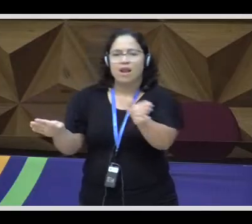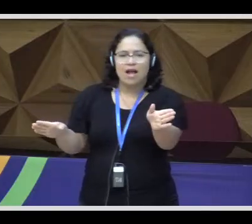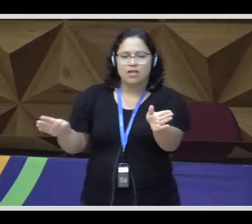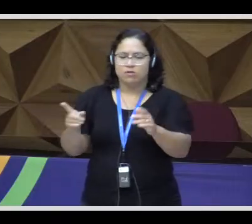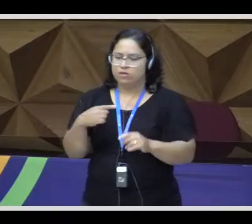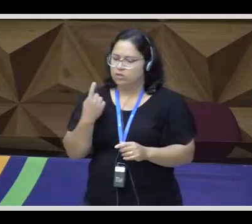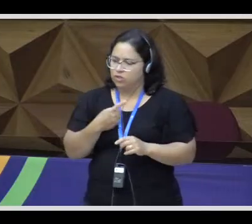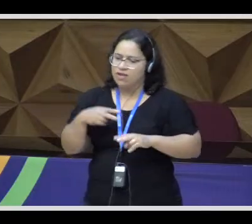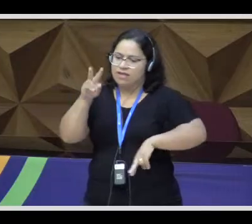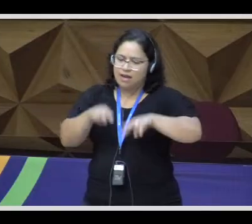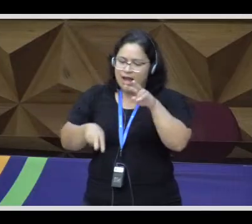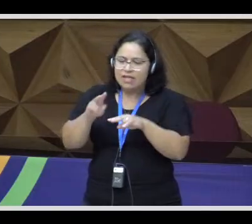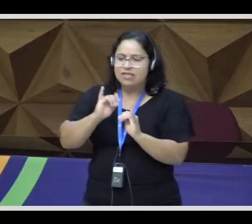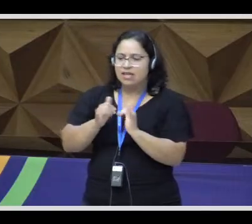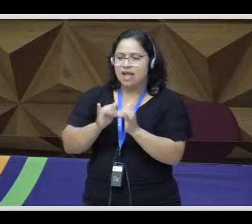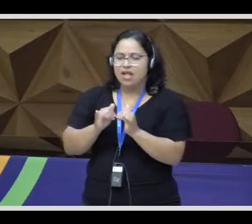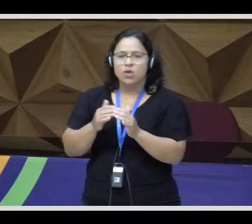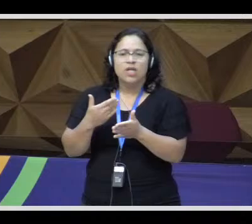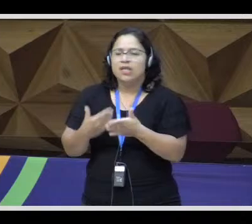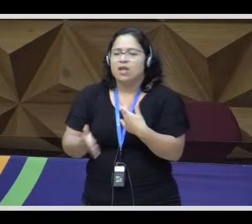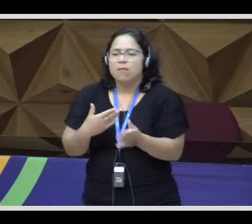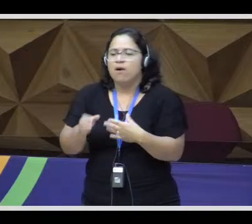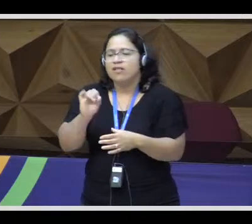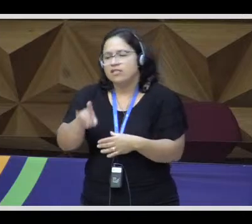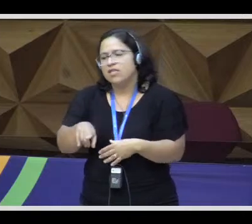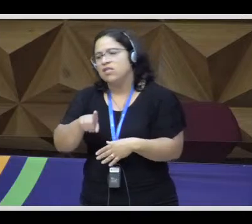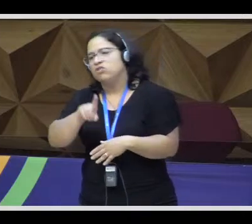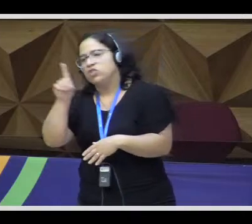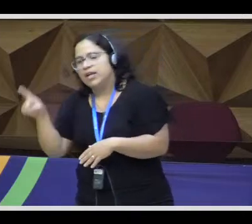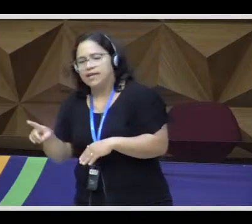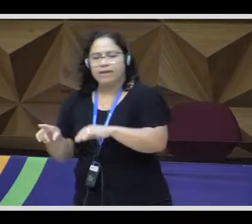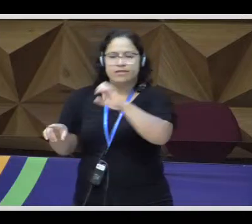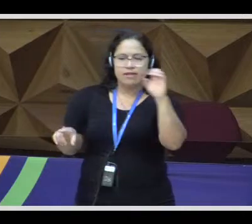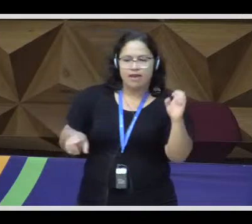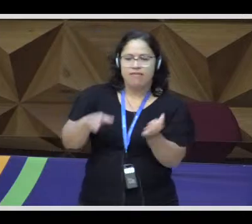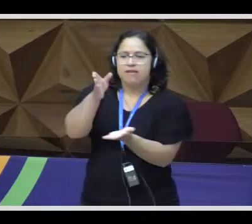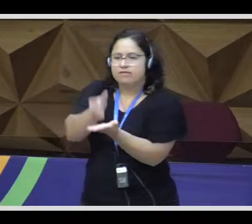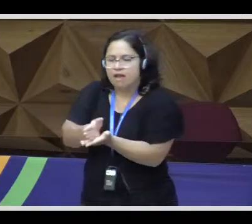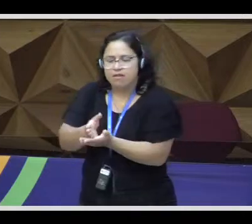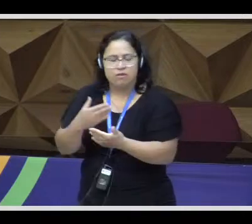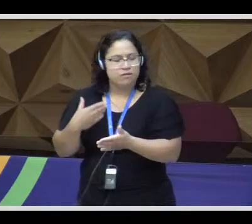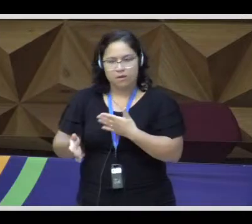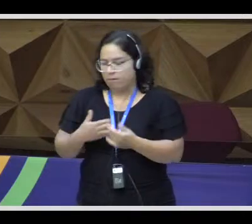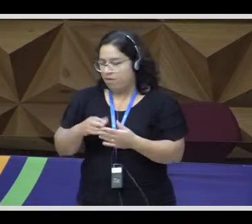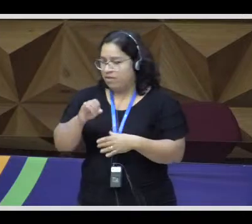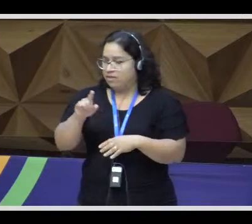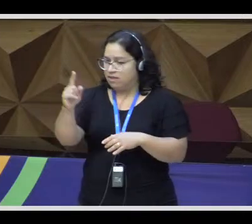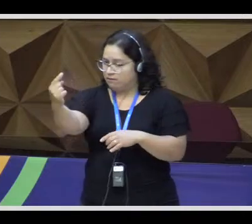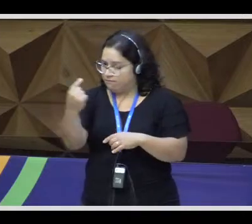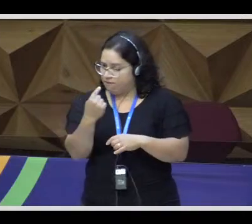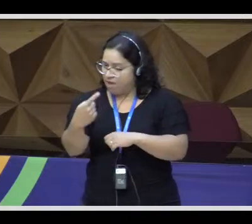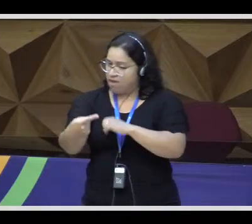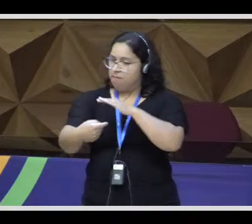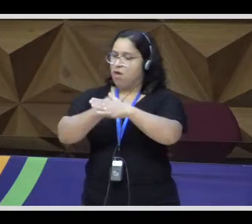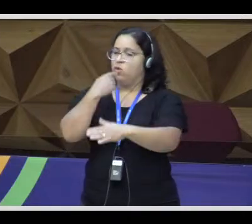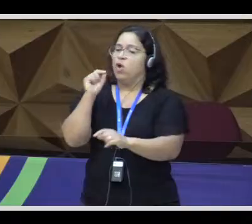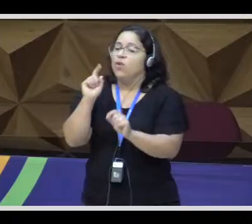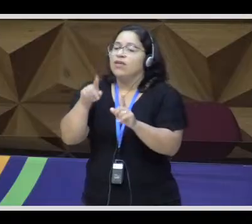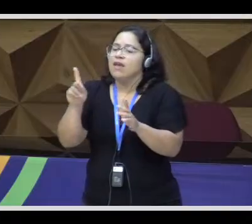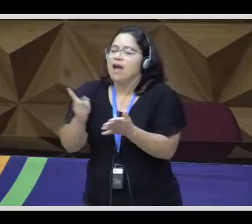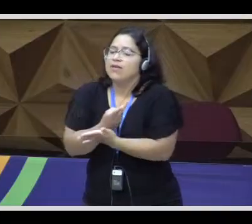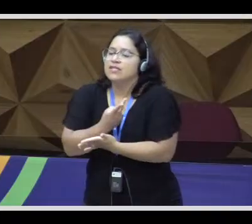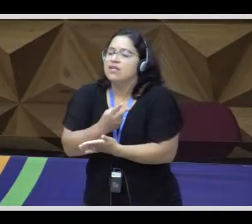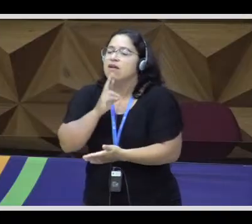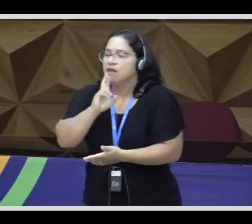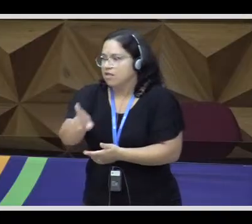center, if they come to us and say, what's happening, the answer will be similar. So in that terms, we are